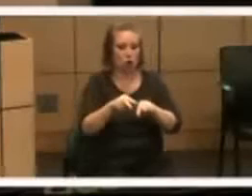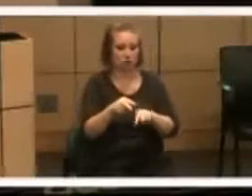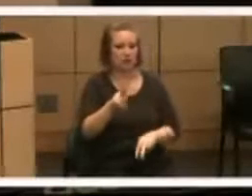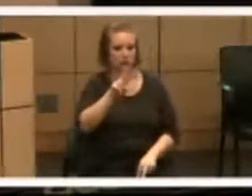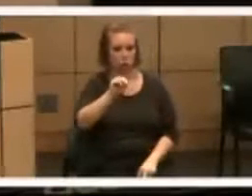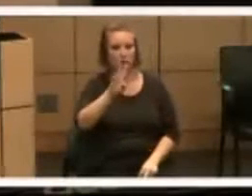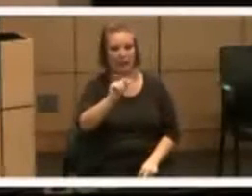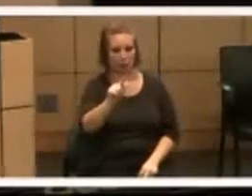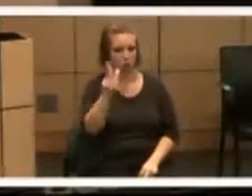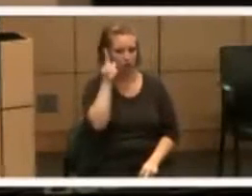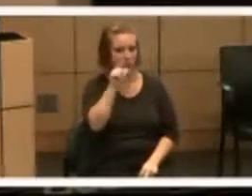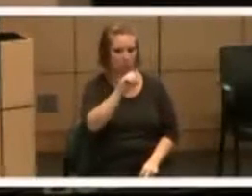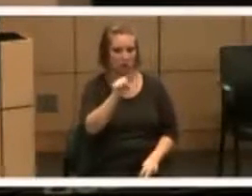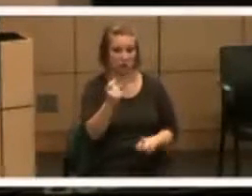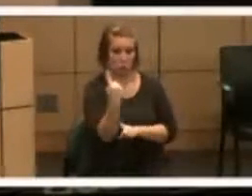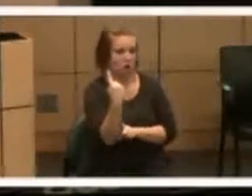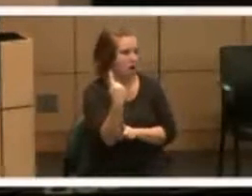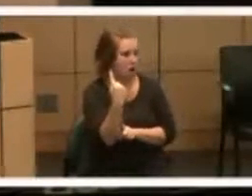deafness. And so I think